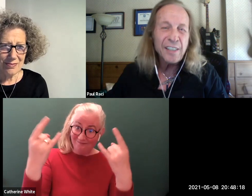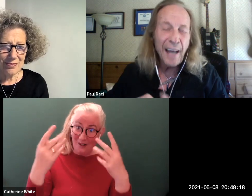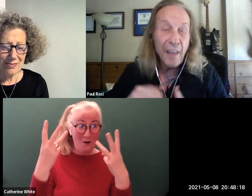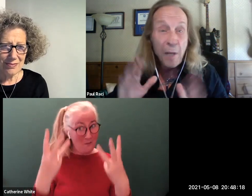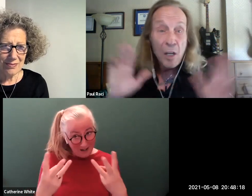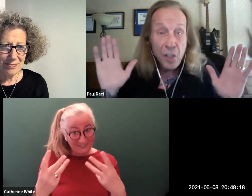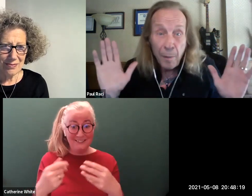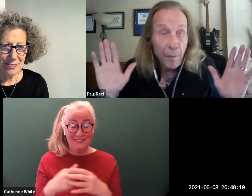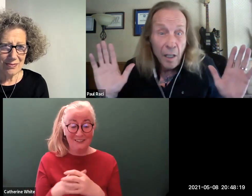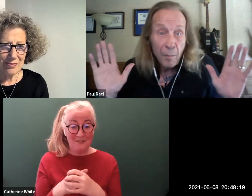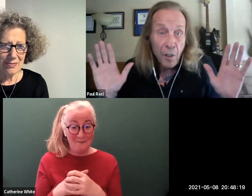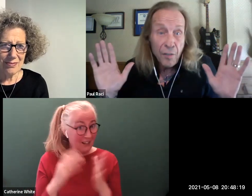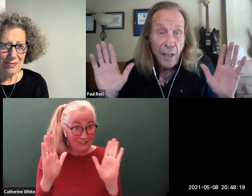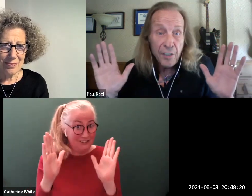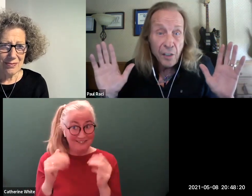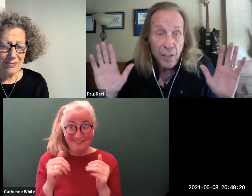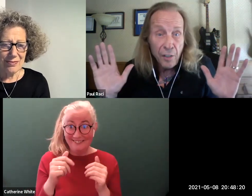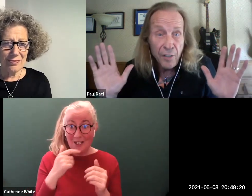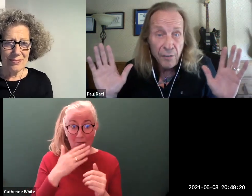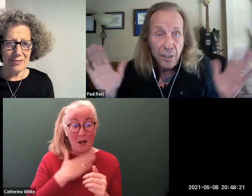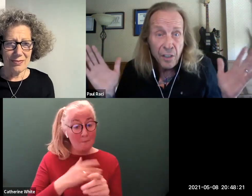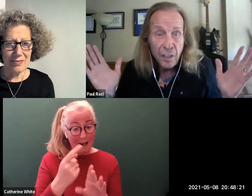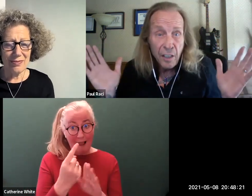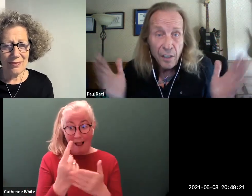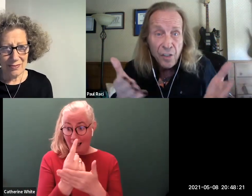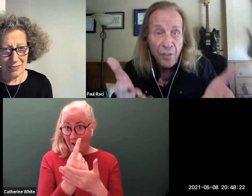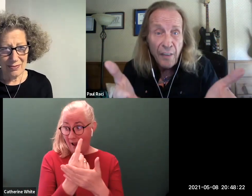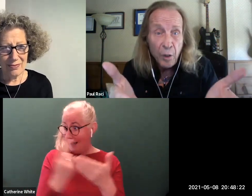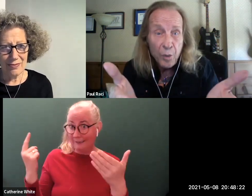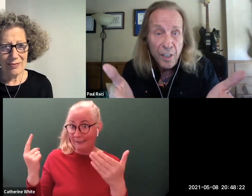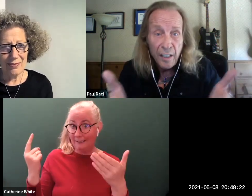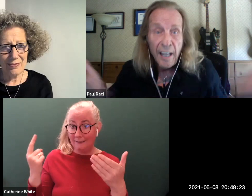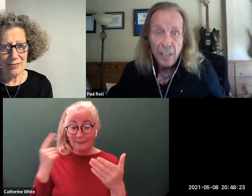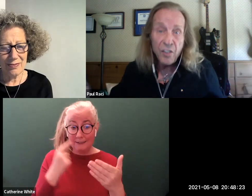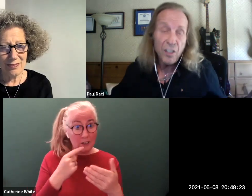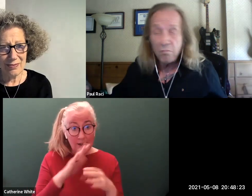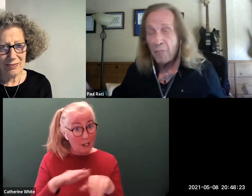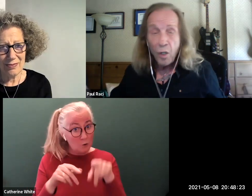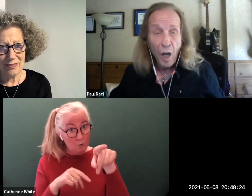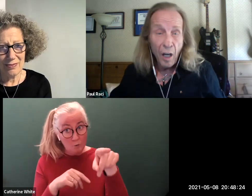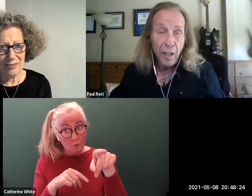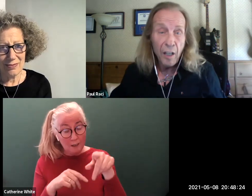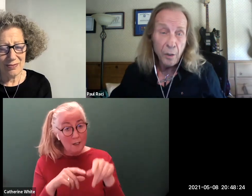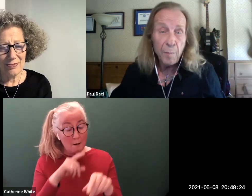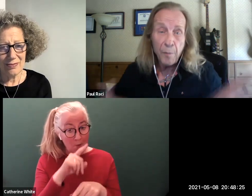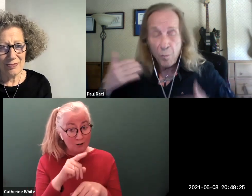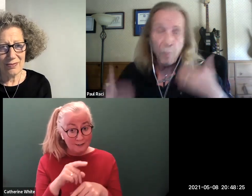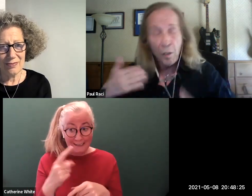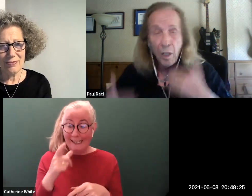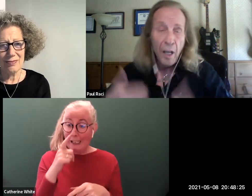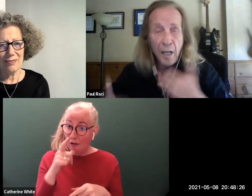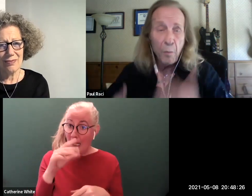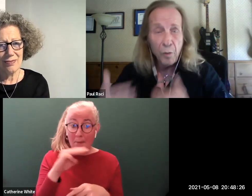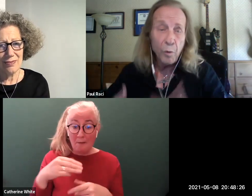they're denied that simply because of the isolation of deafness. It's nothing that you did. It's just hearing people just move